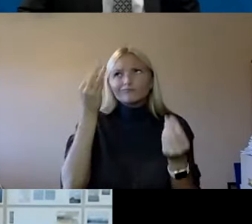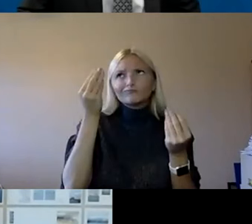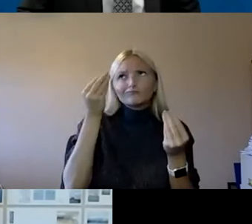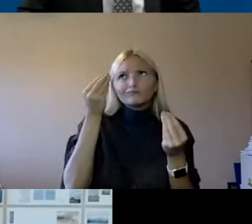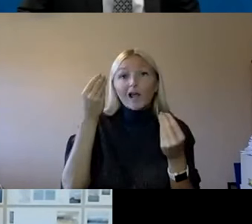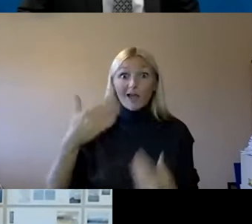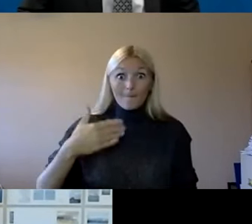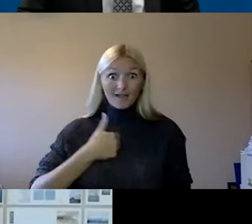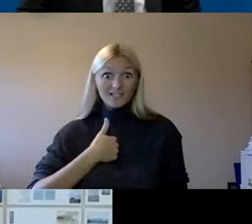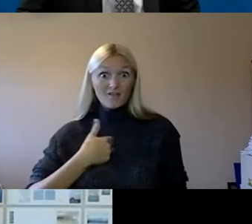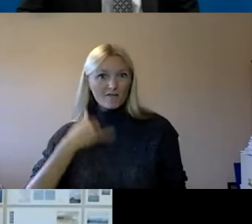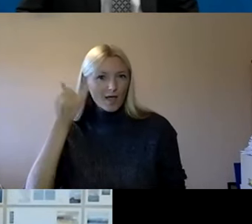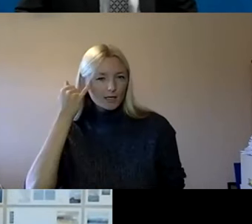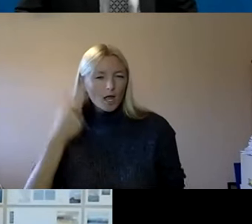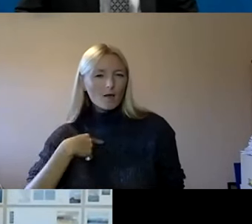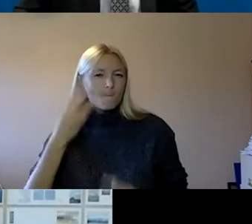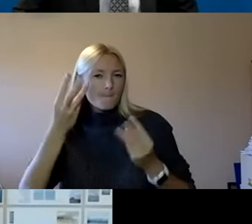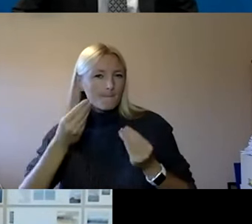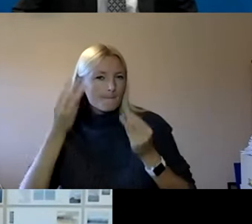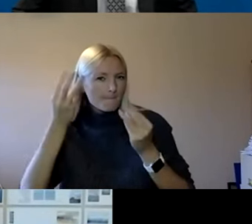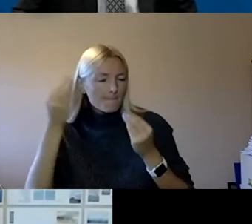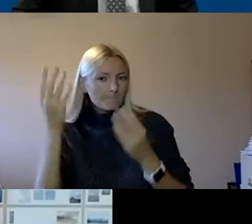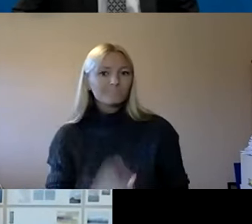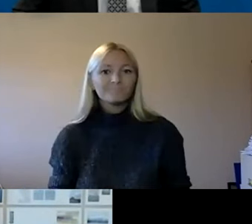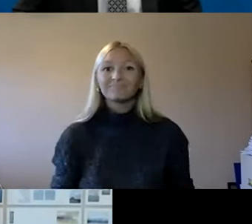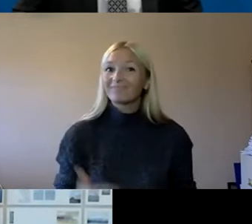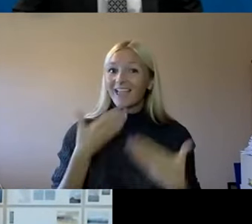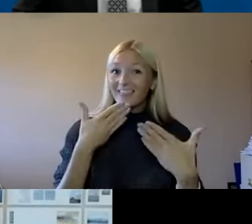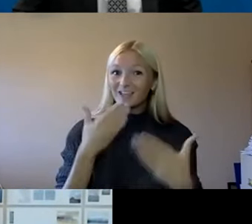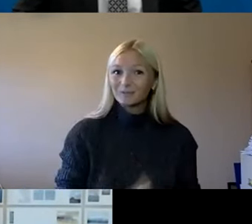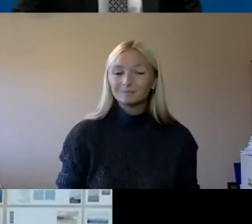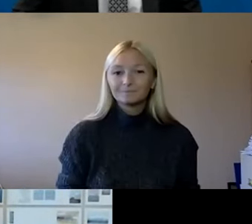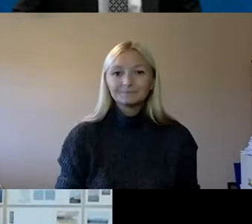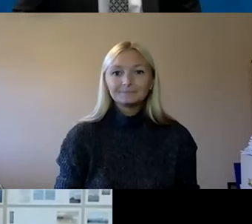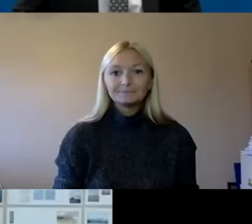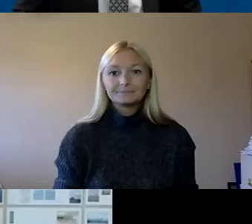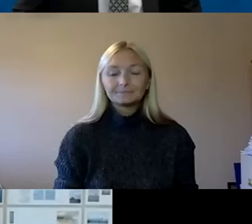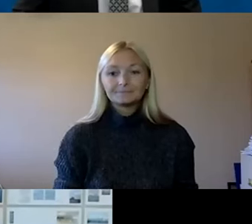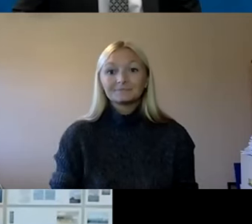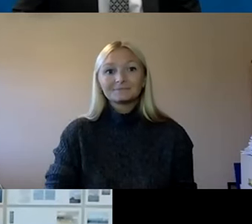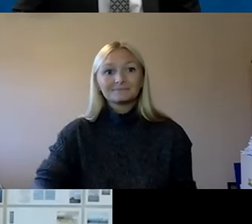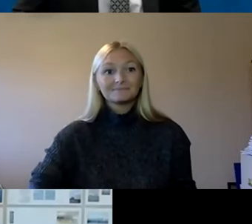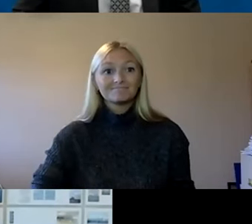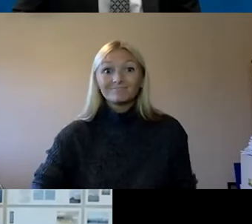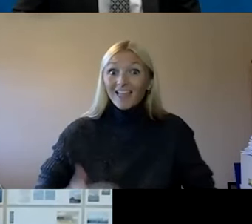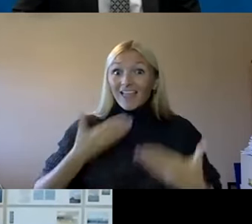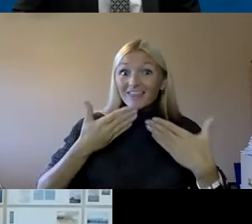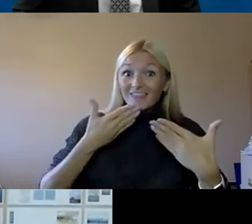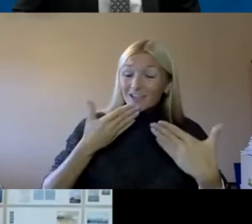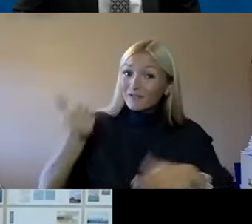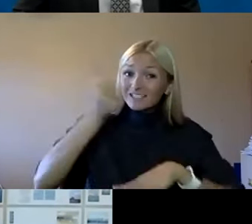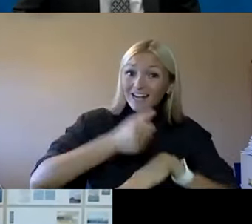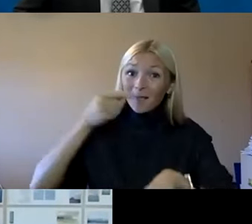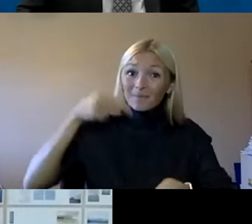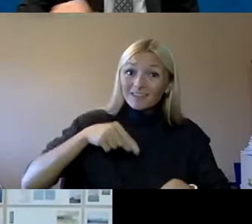that Tony and I are going to start to go over soon. And Graciela, thank you. Thank you so much. Thank you. Thanks for organizing that, Graciela. A big